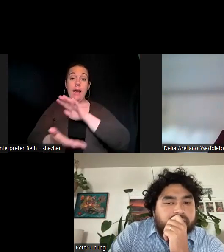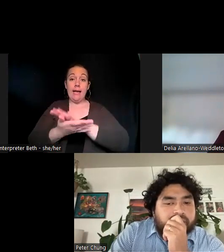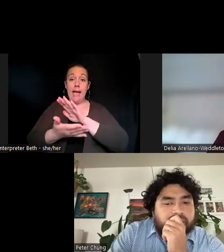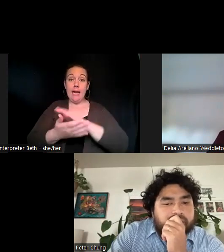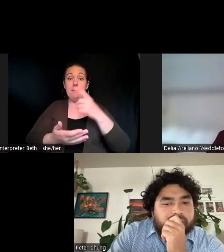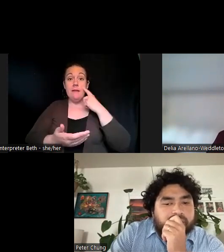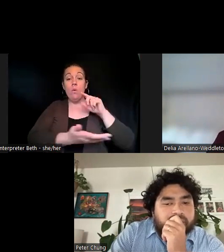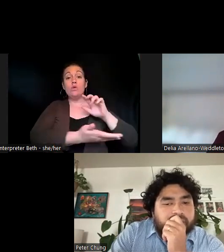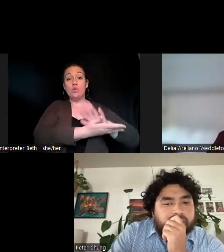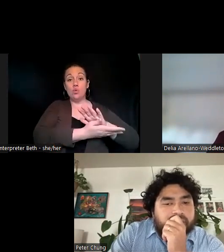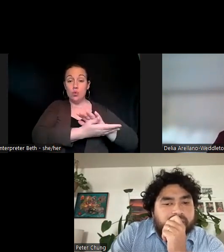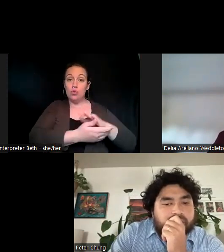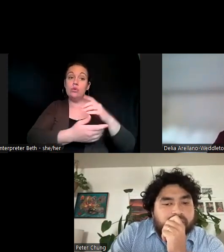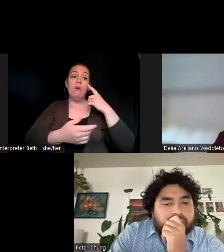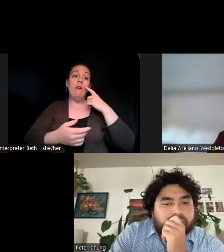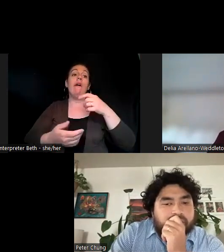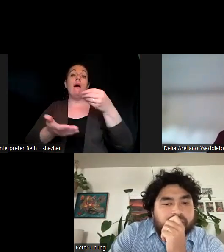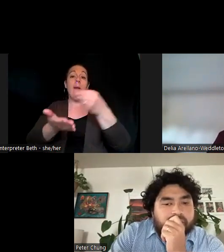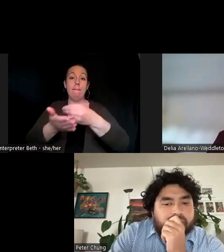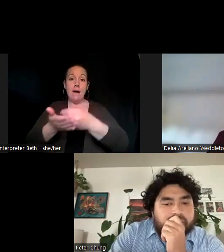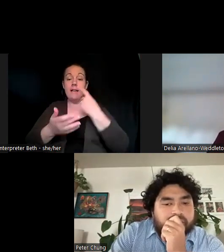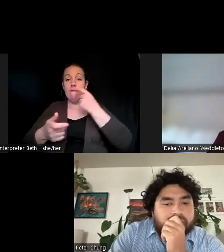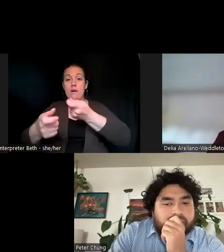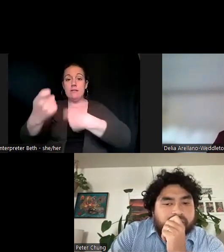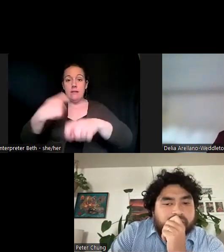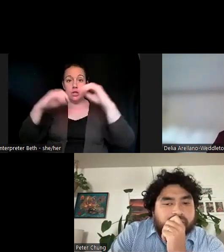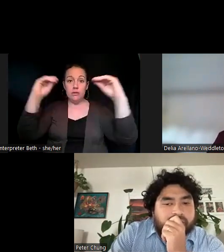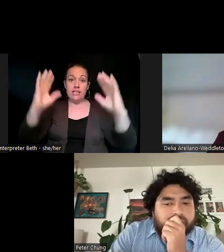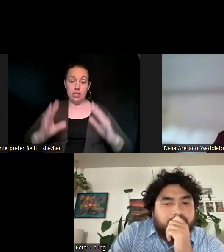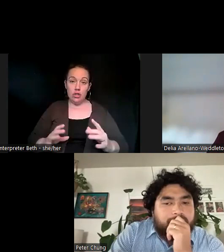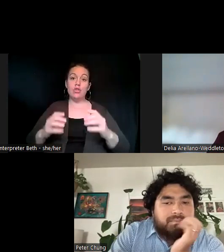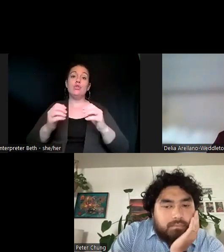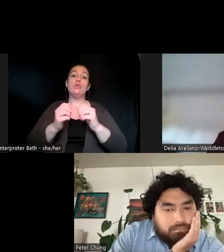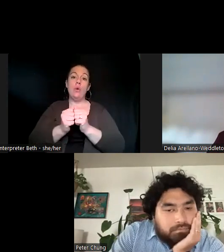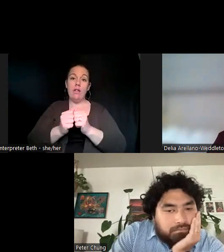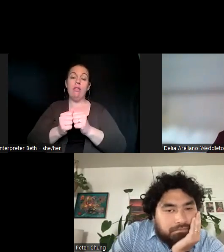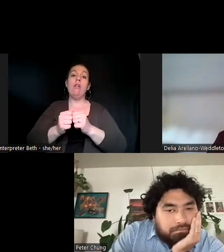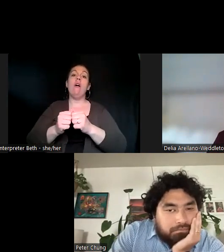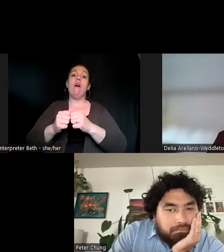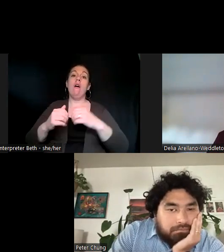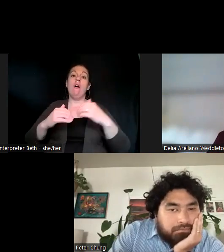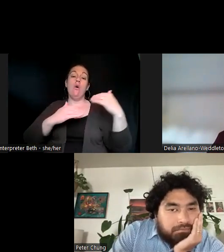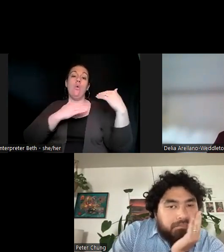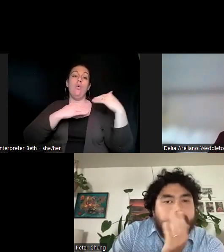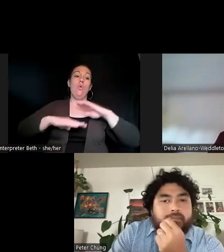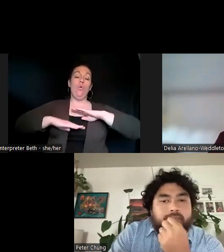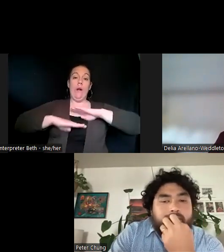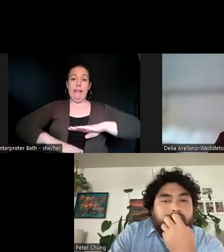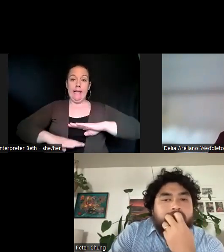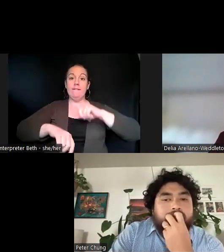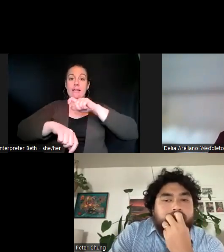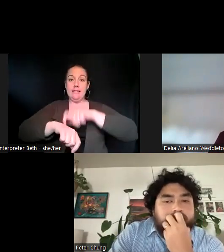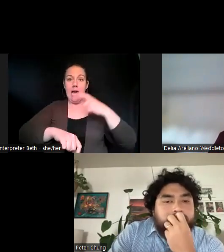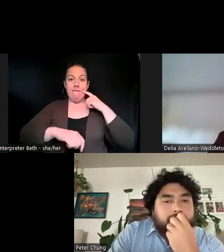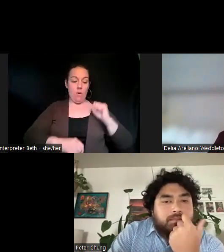was spent on hiring substitute teachers with the intention of some release time for staff to work on collaborative planning together, thinking about the